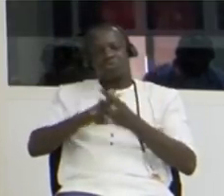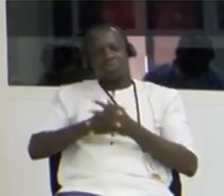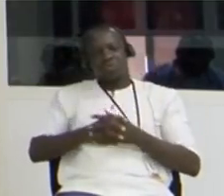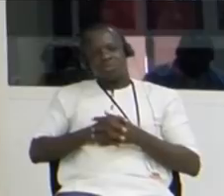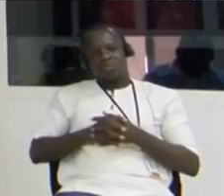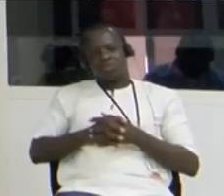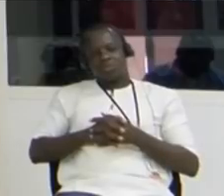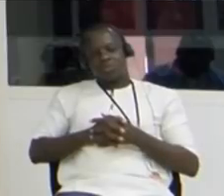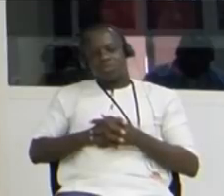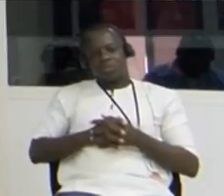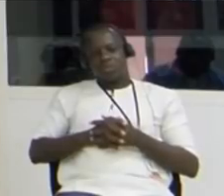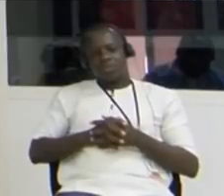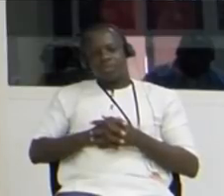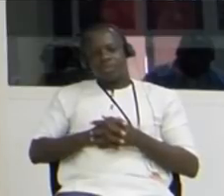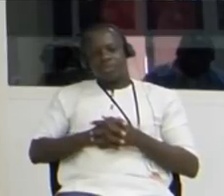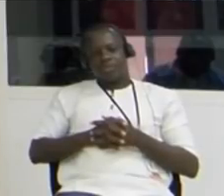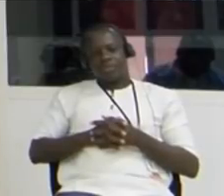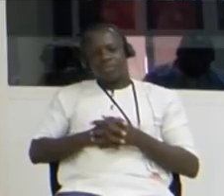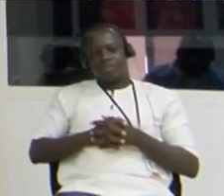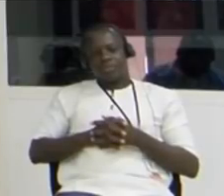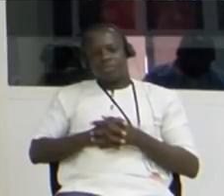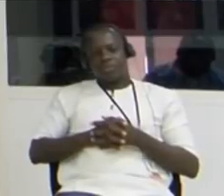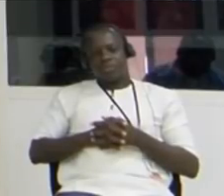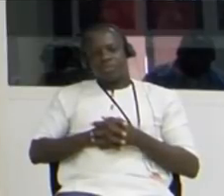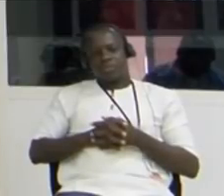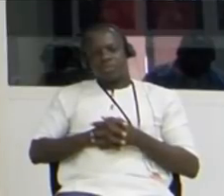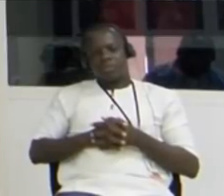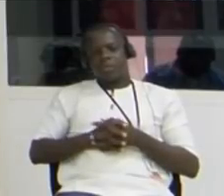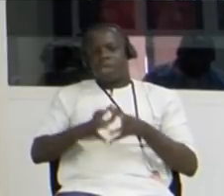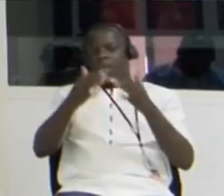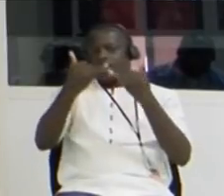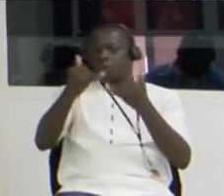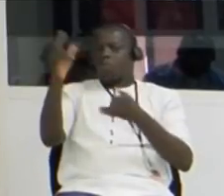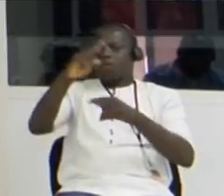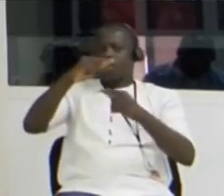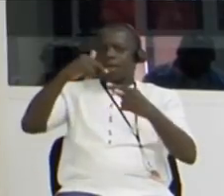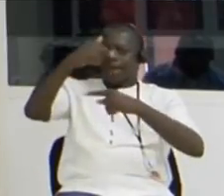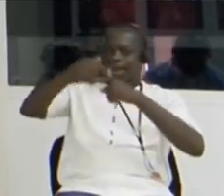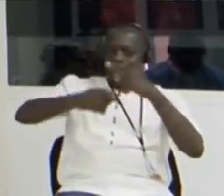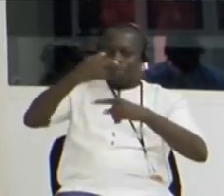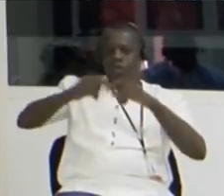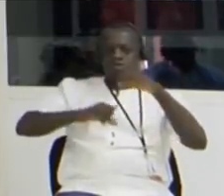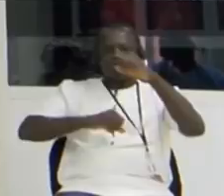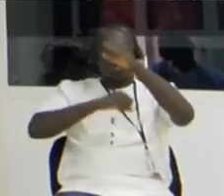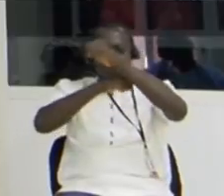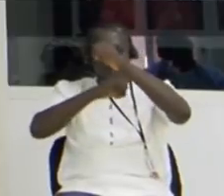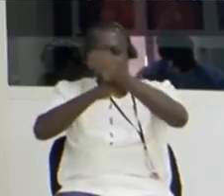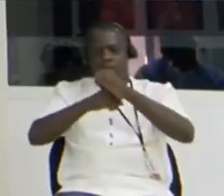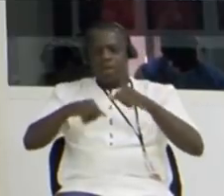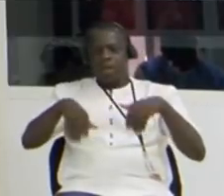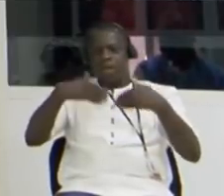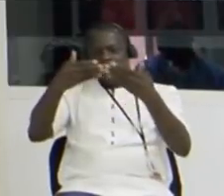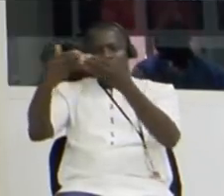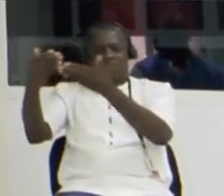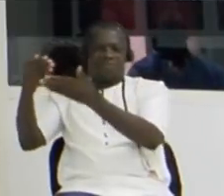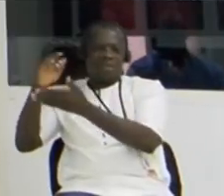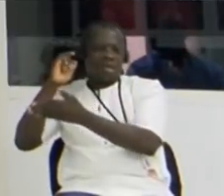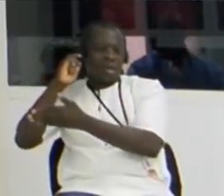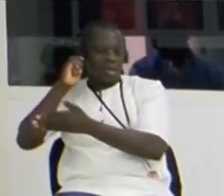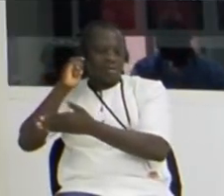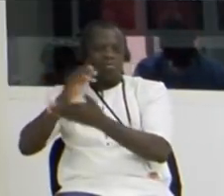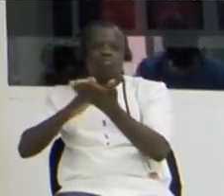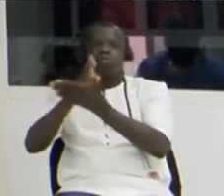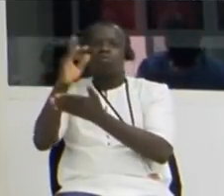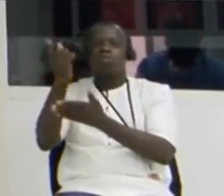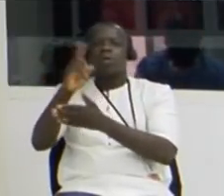What about in terms of the scholarships that were awarded to girls personally by the president? Do you know under